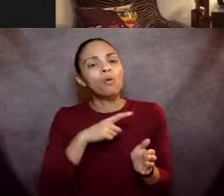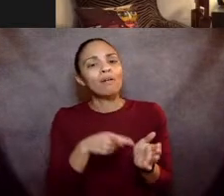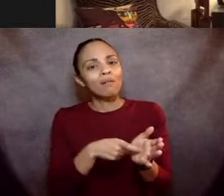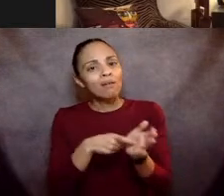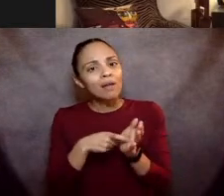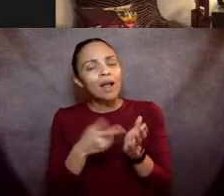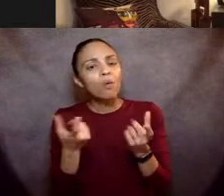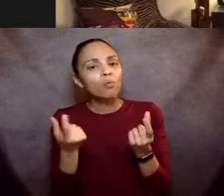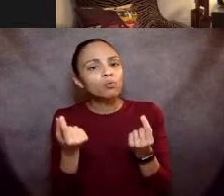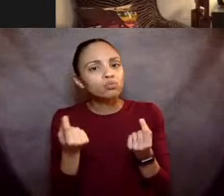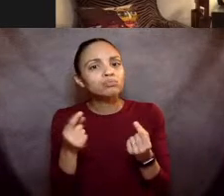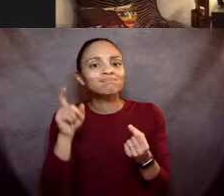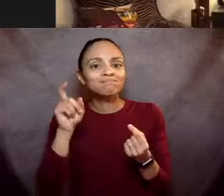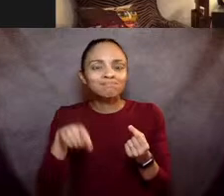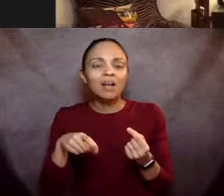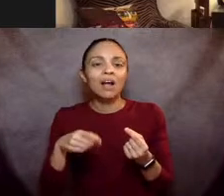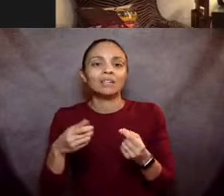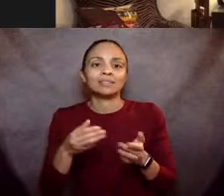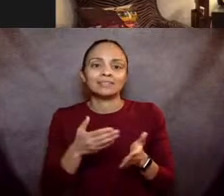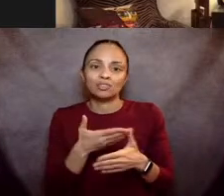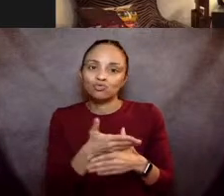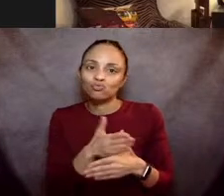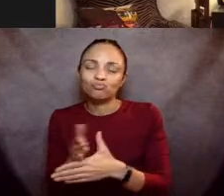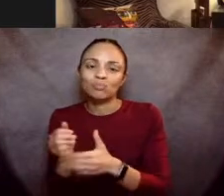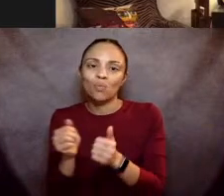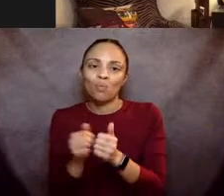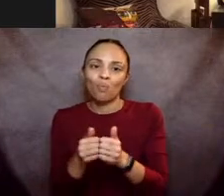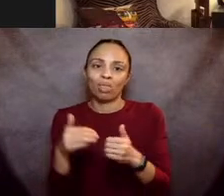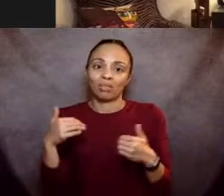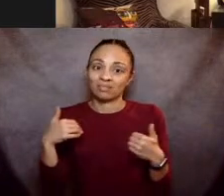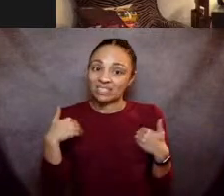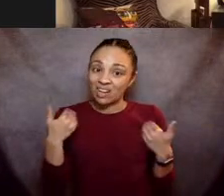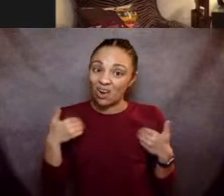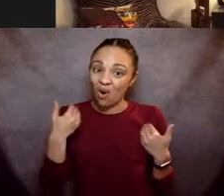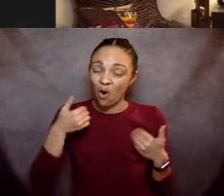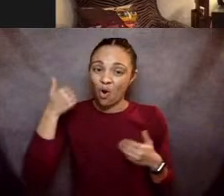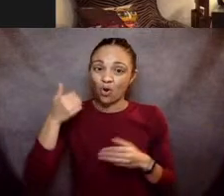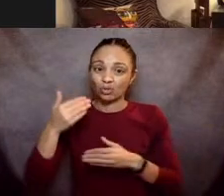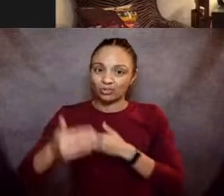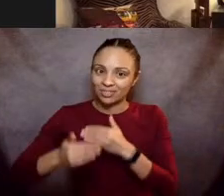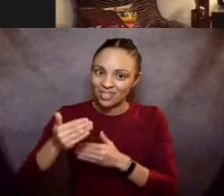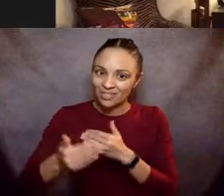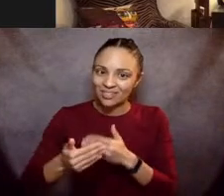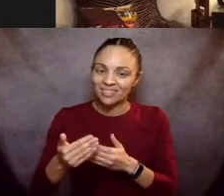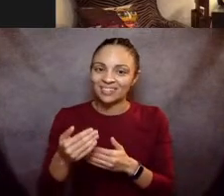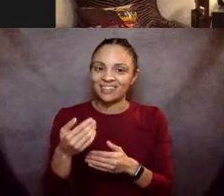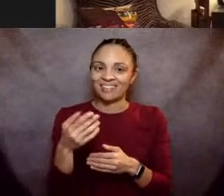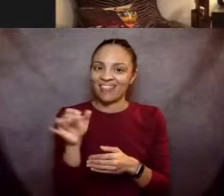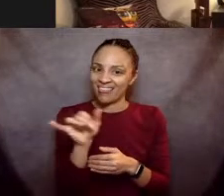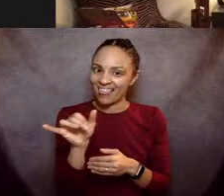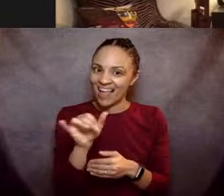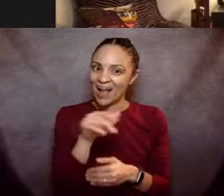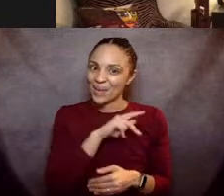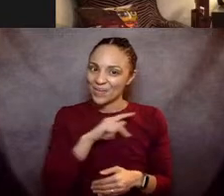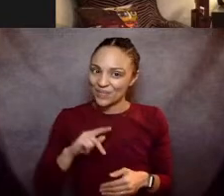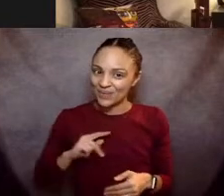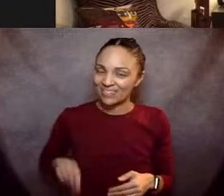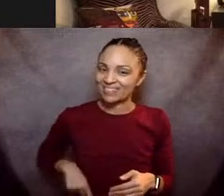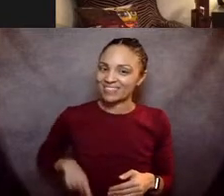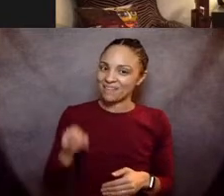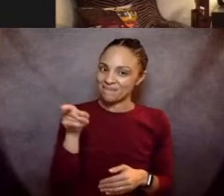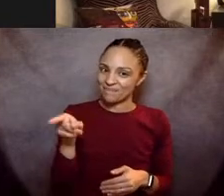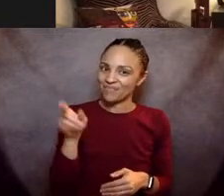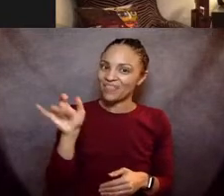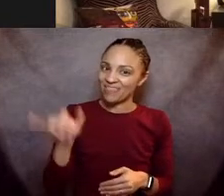next generation. I think Princess is that generation. And she will continue to pass